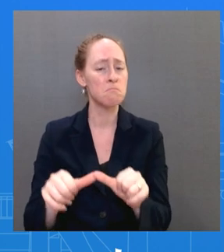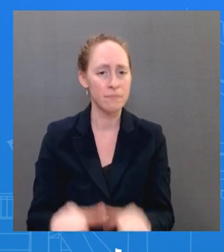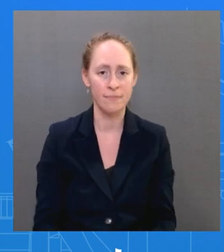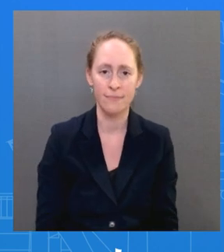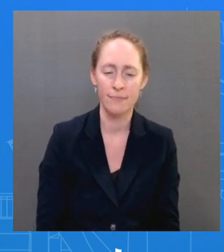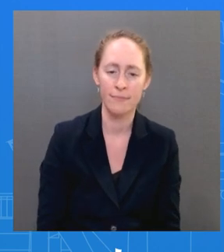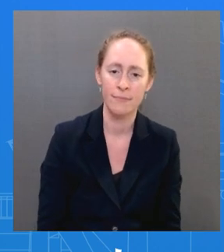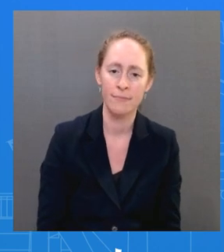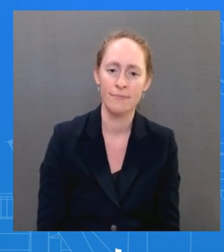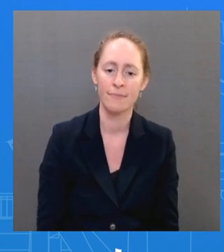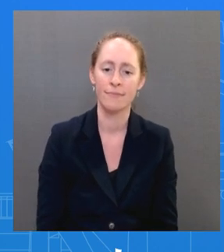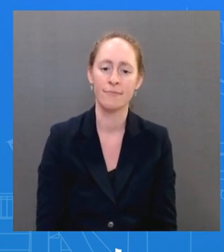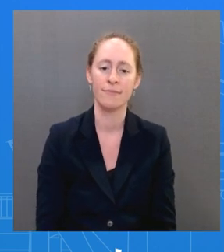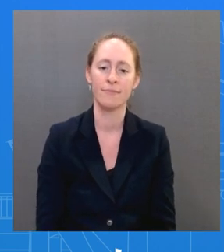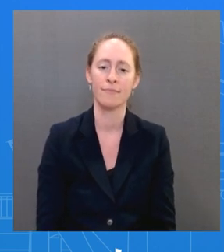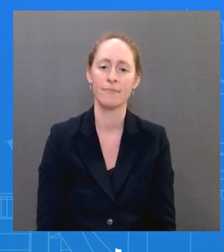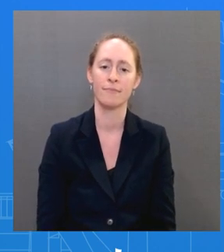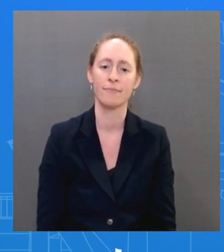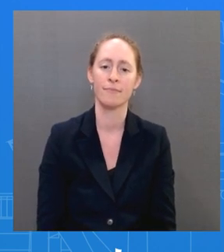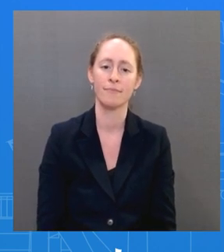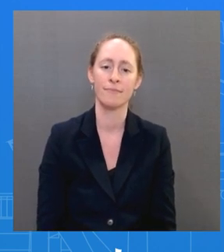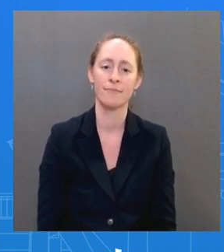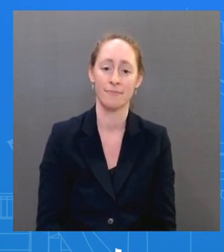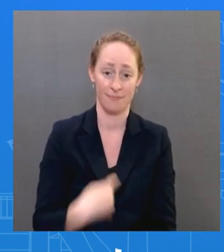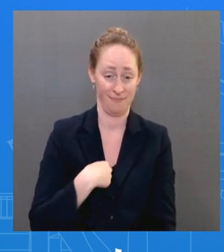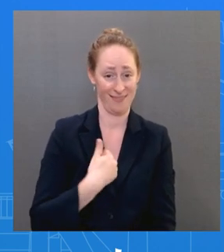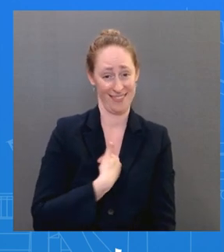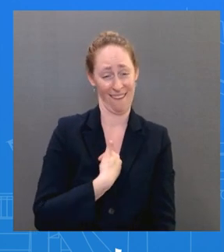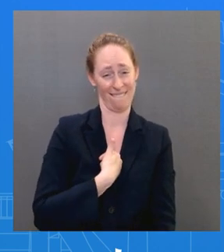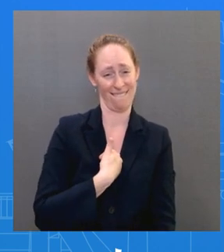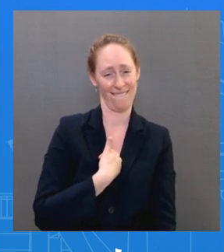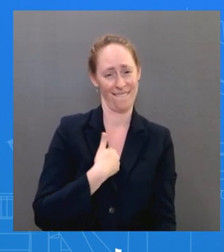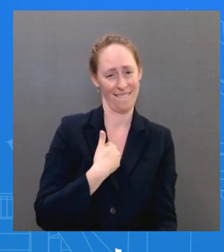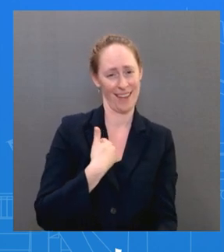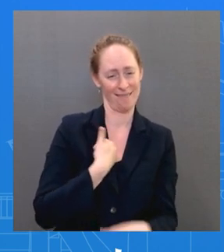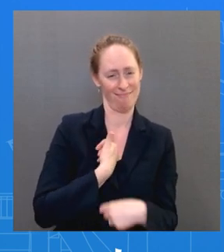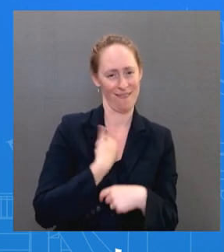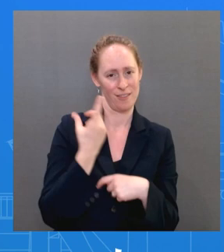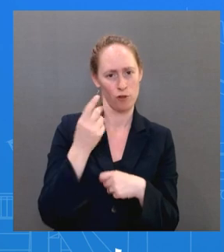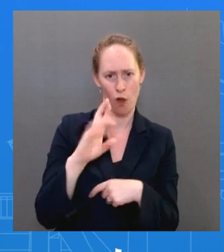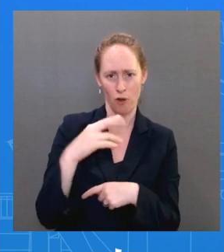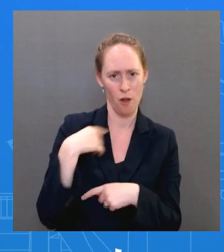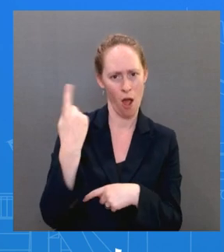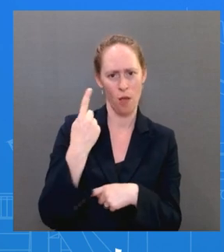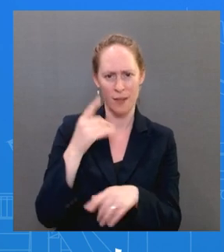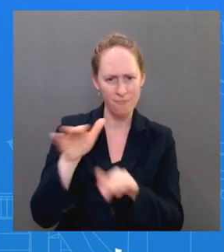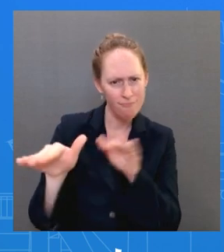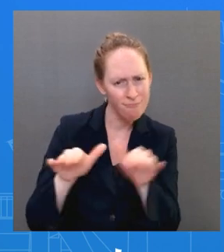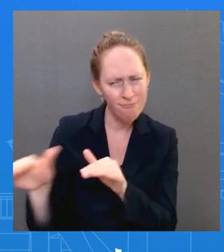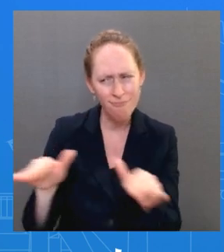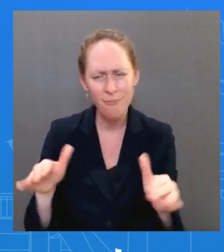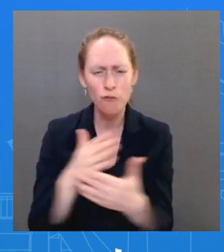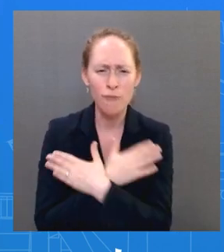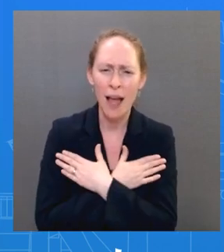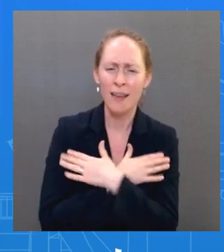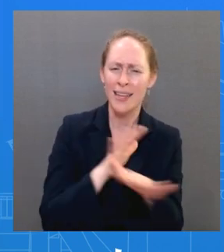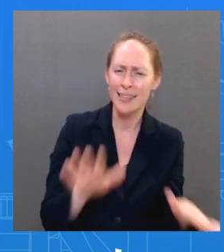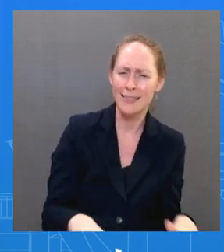encourage people to get more rest. But the president is doing the work of the American people. Karine, on the